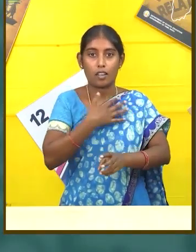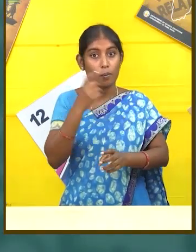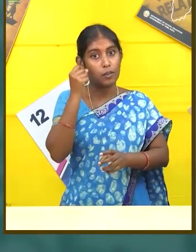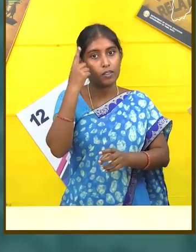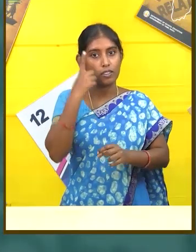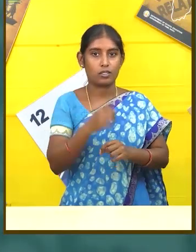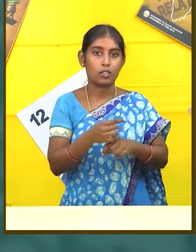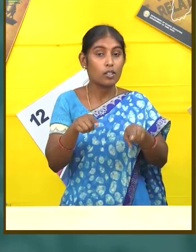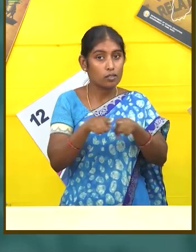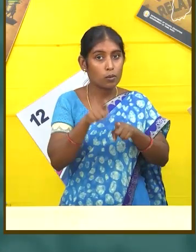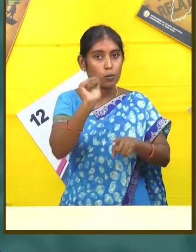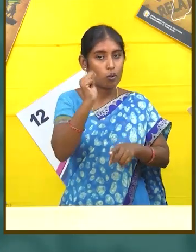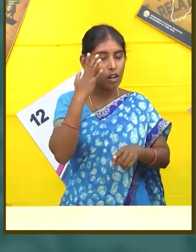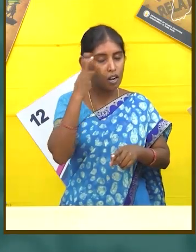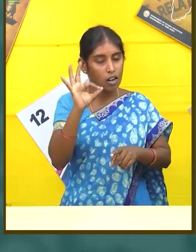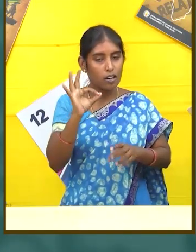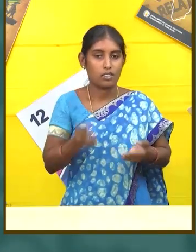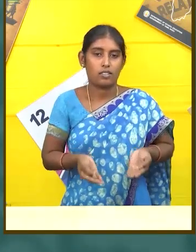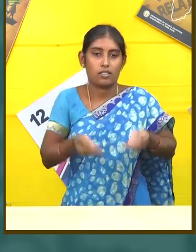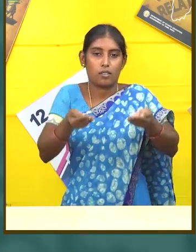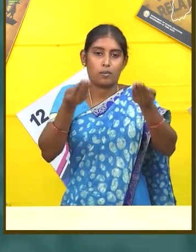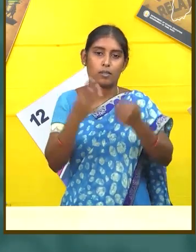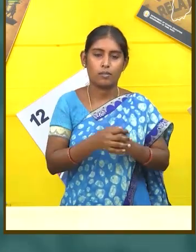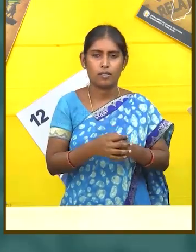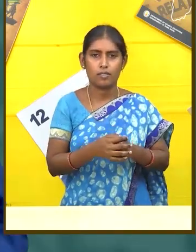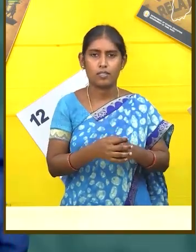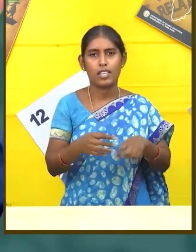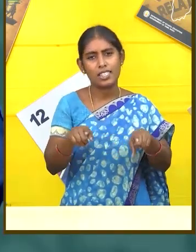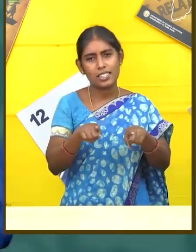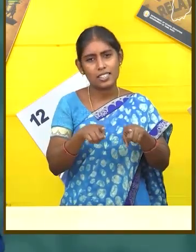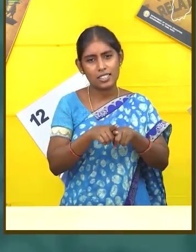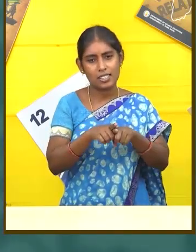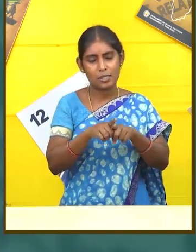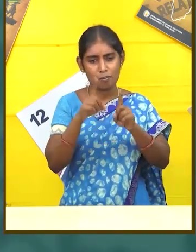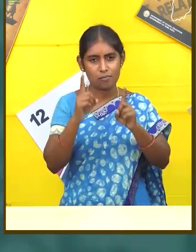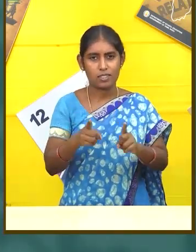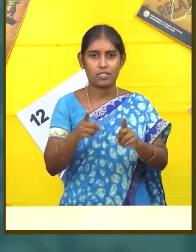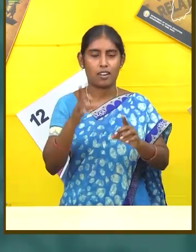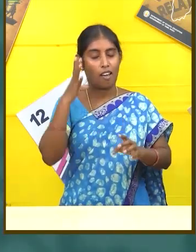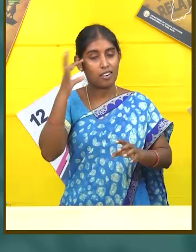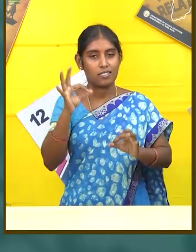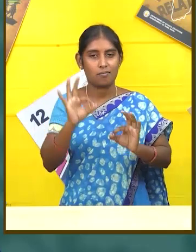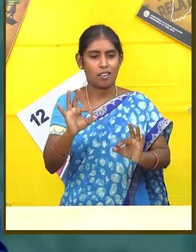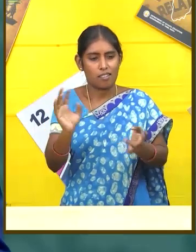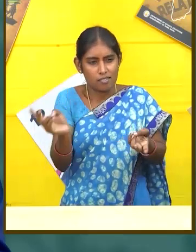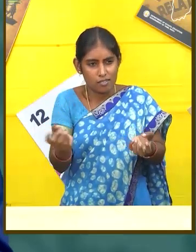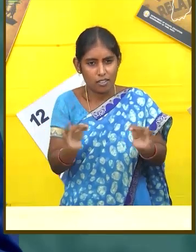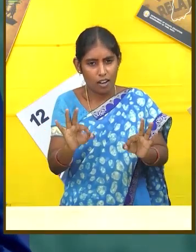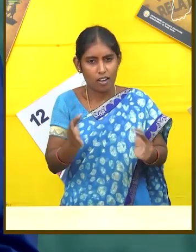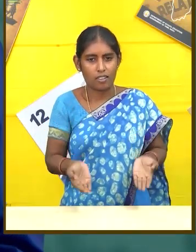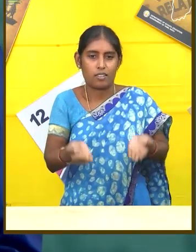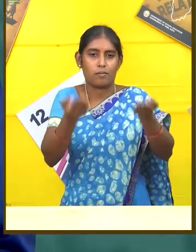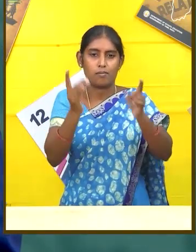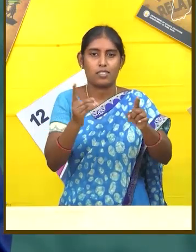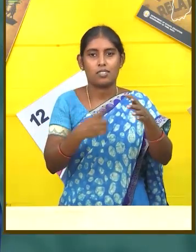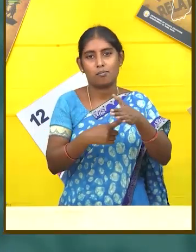6y. So, you have to develop that knowledge. We are going to see many applied problems. Definitely, you will get a very good knowledge by